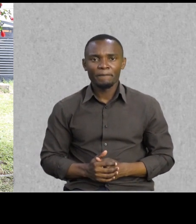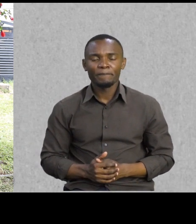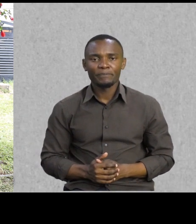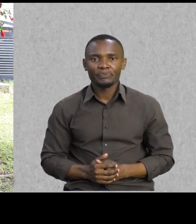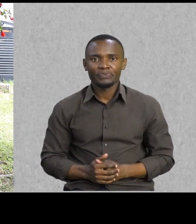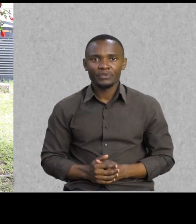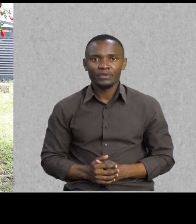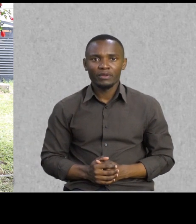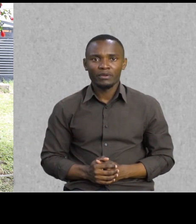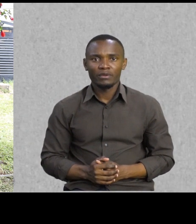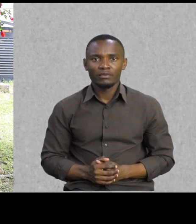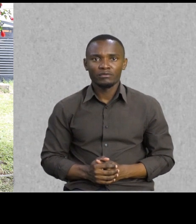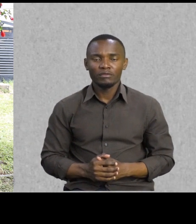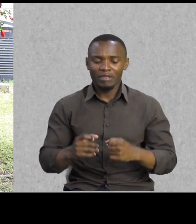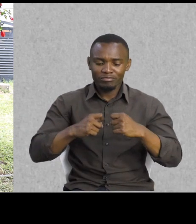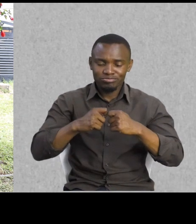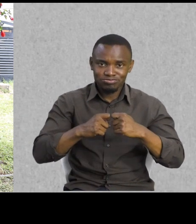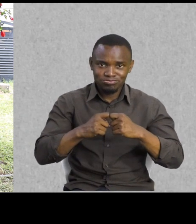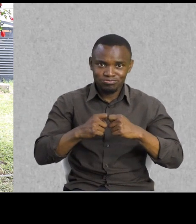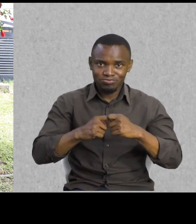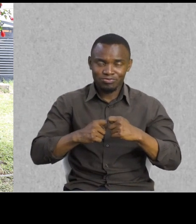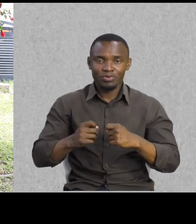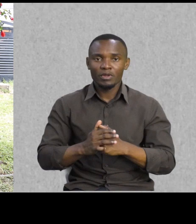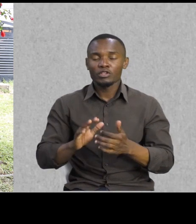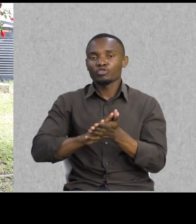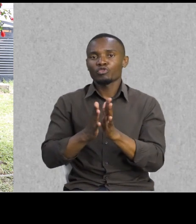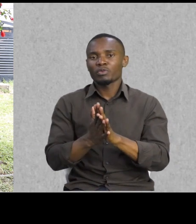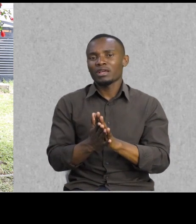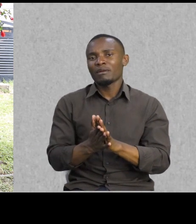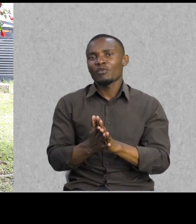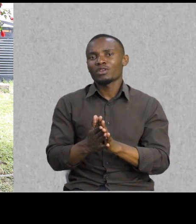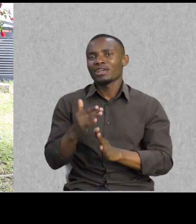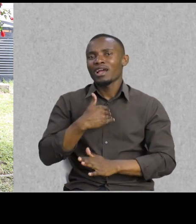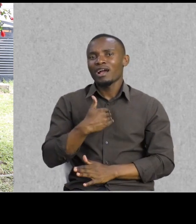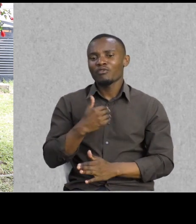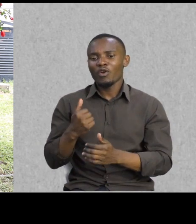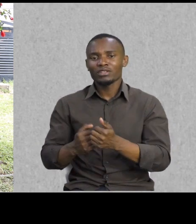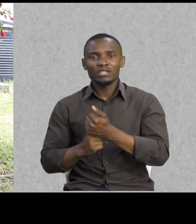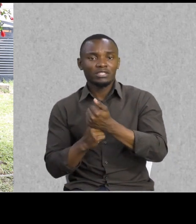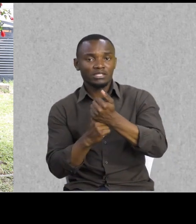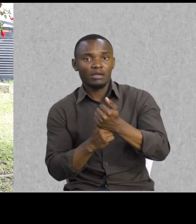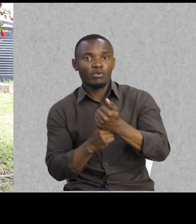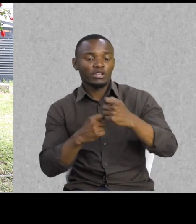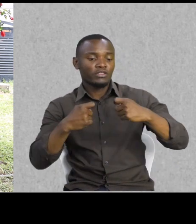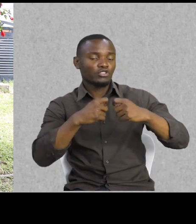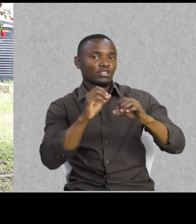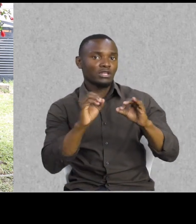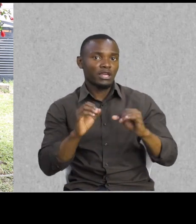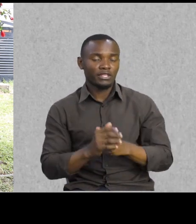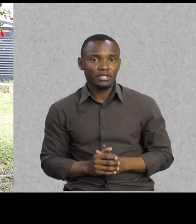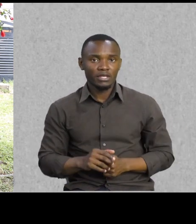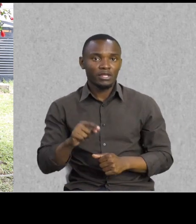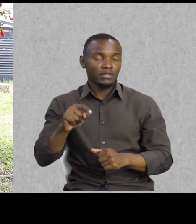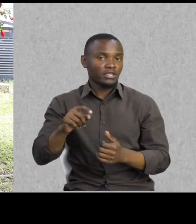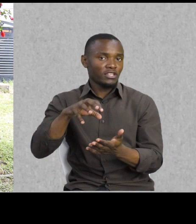literally they are brushed off, so they become you become like you don't have the support at the joint. So that's what